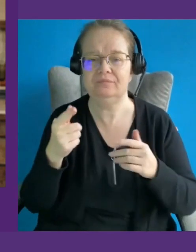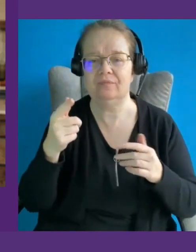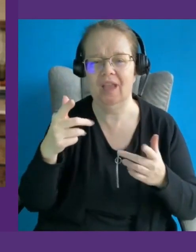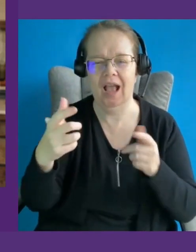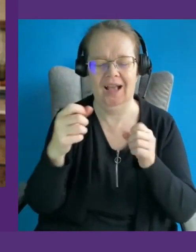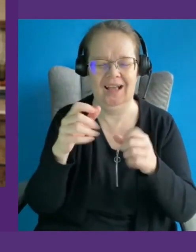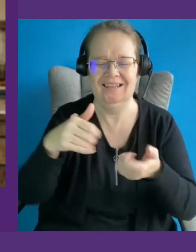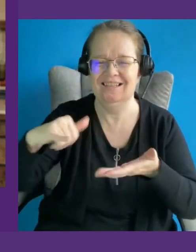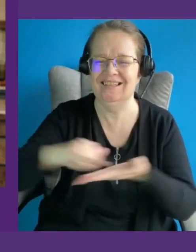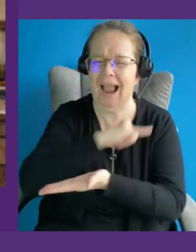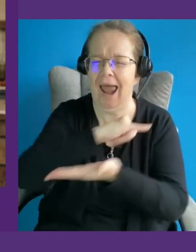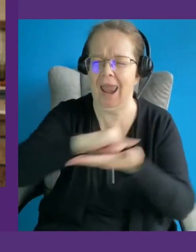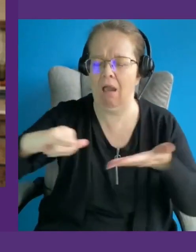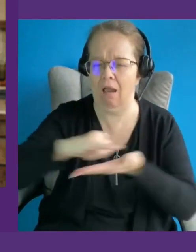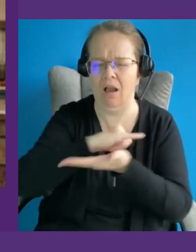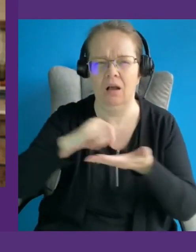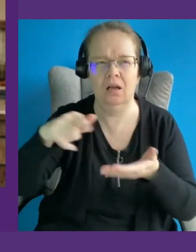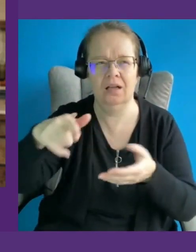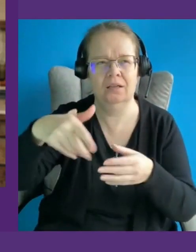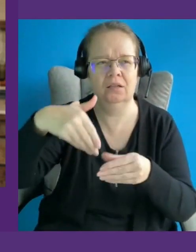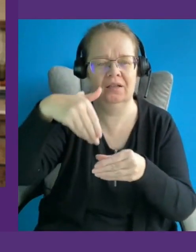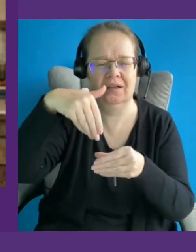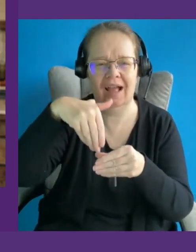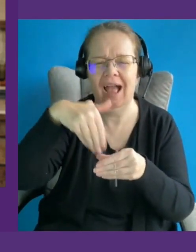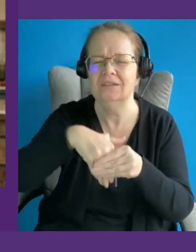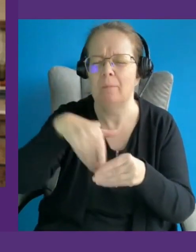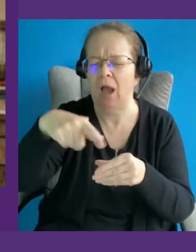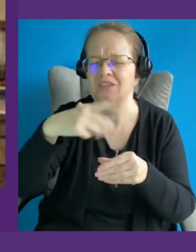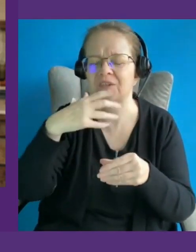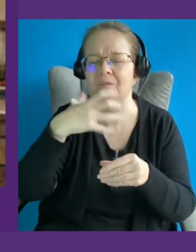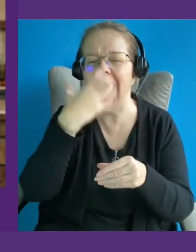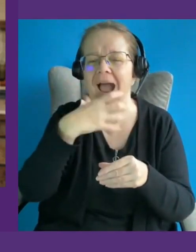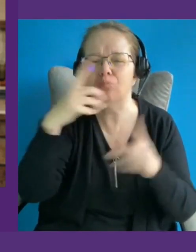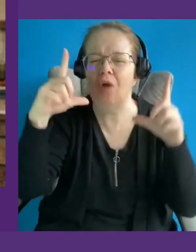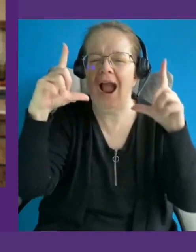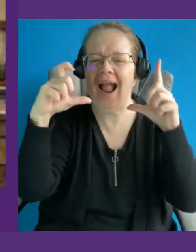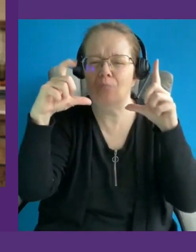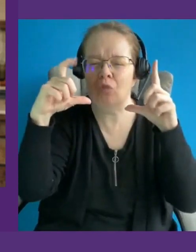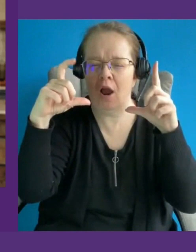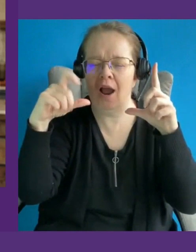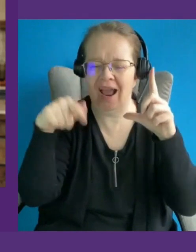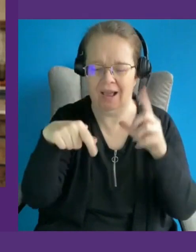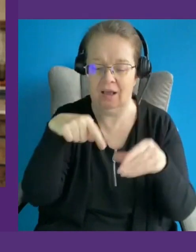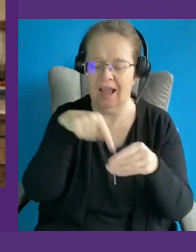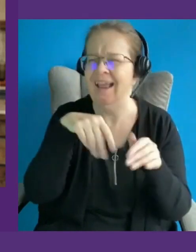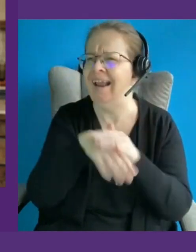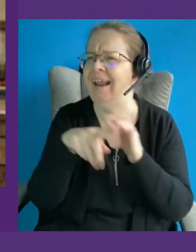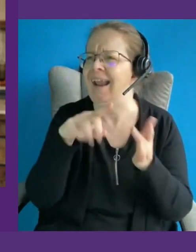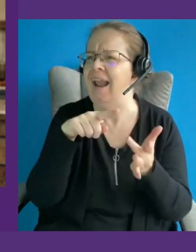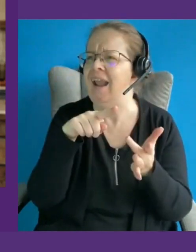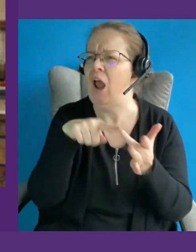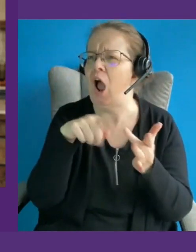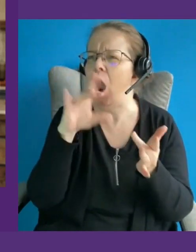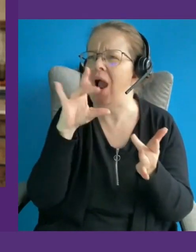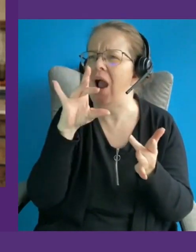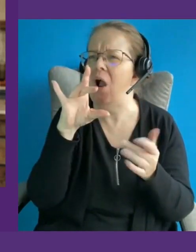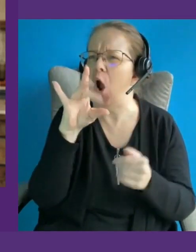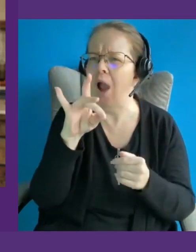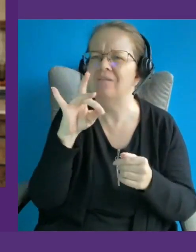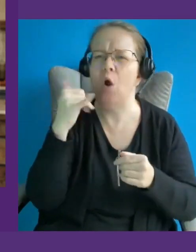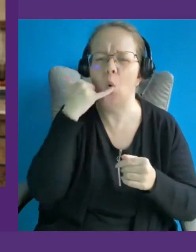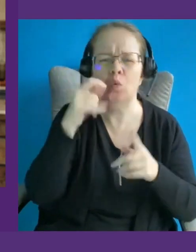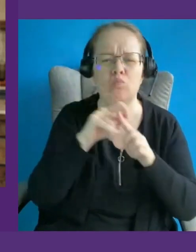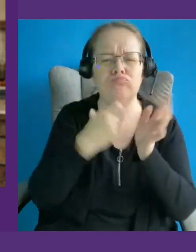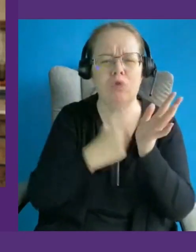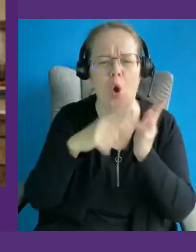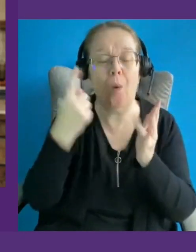is a part of the Apple camera or the camera in the iPhone Pro models, also iPad Pros,